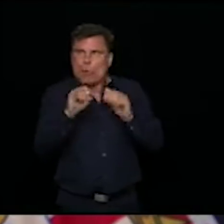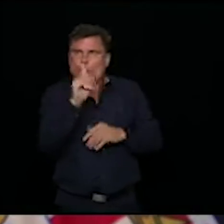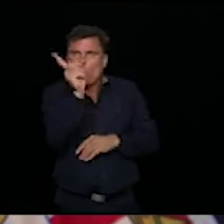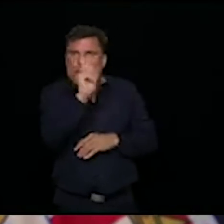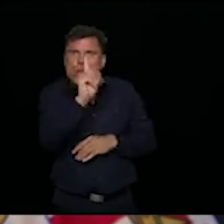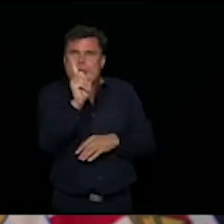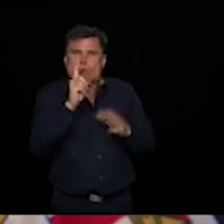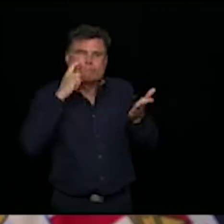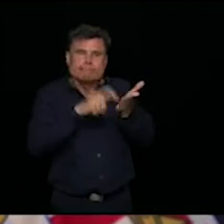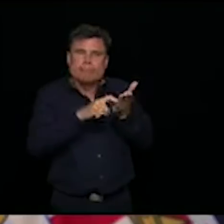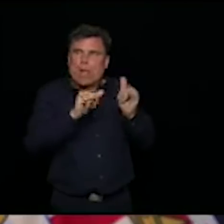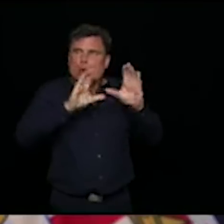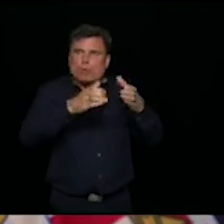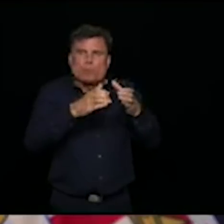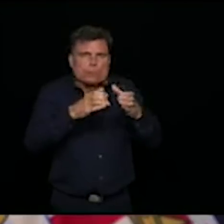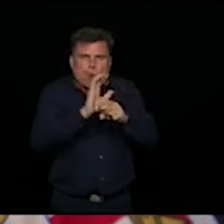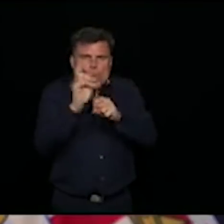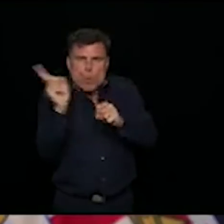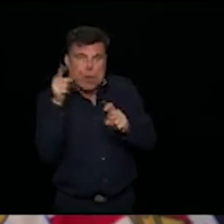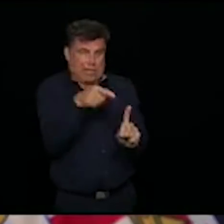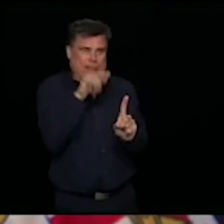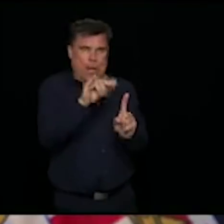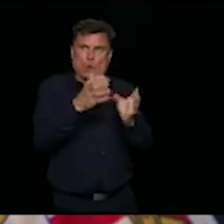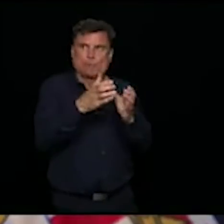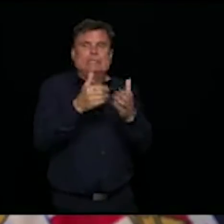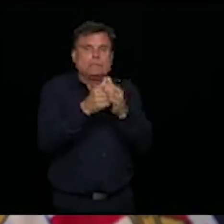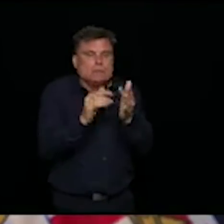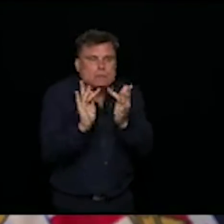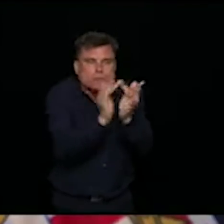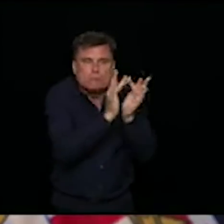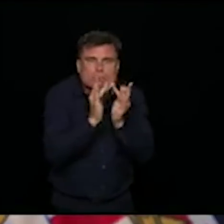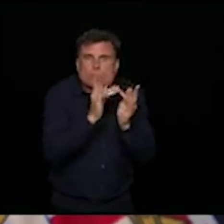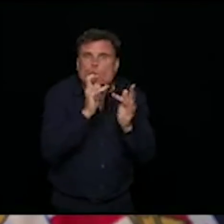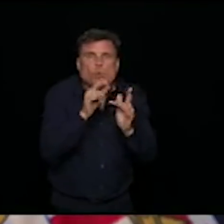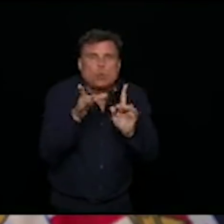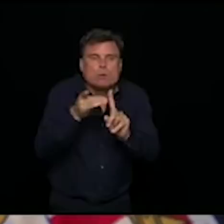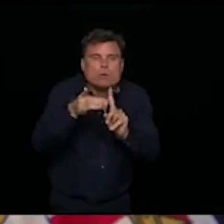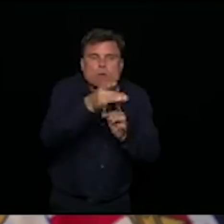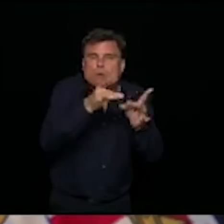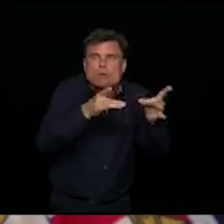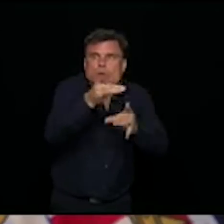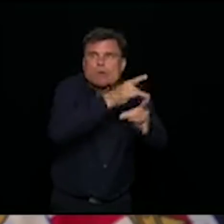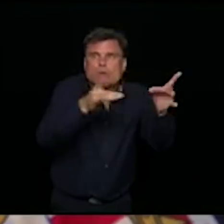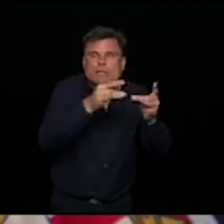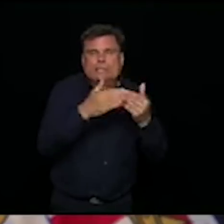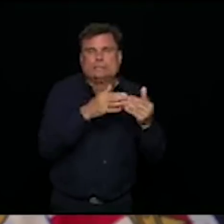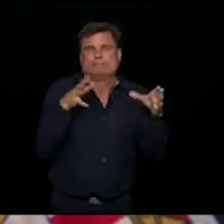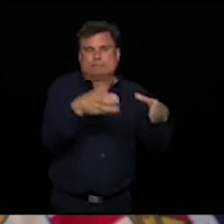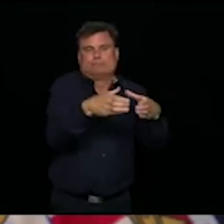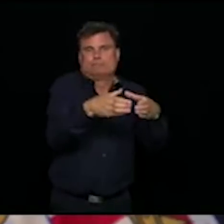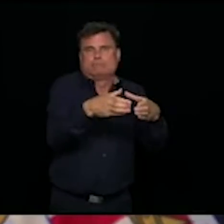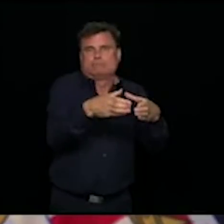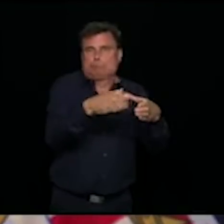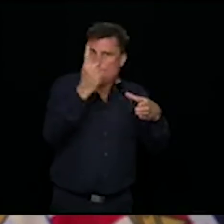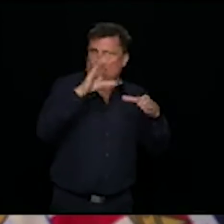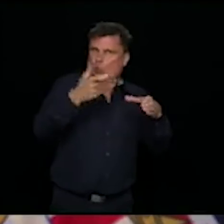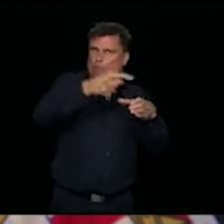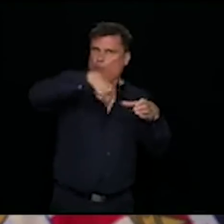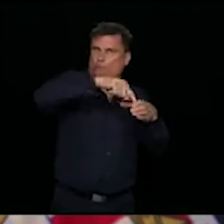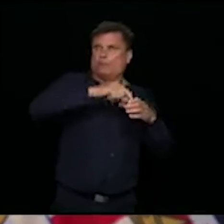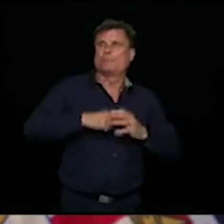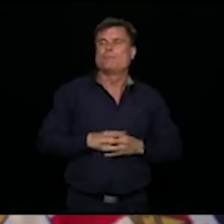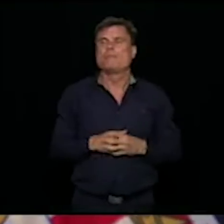limited, and the ability for public health to quickly complete contact tracing will be far easier and far less